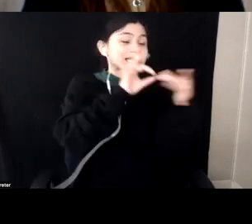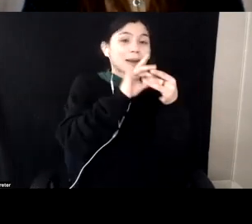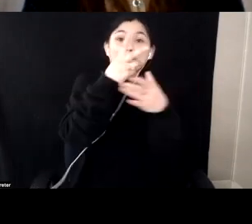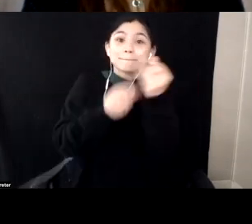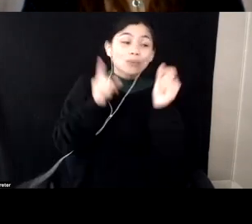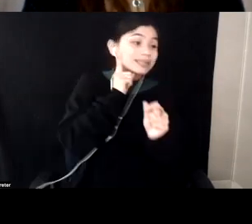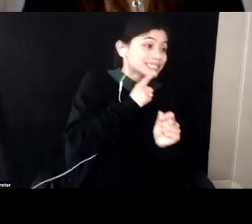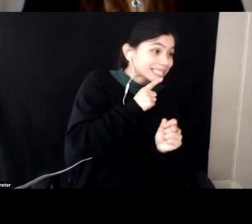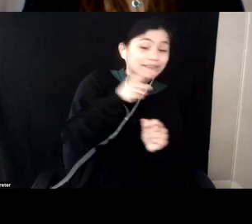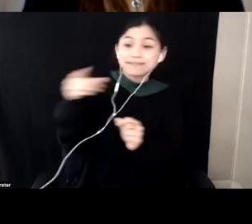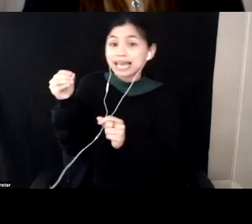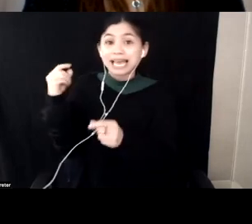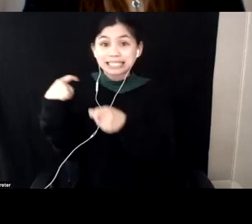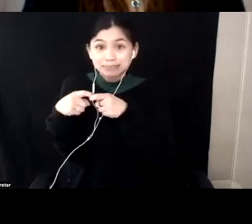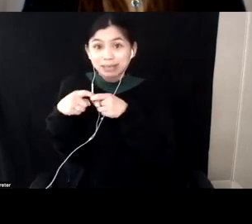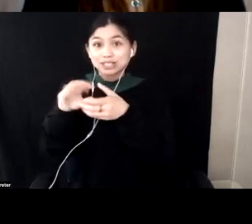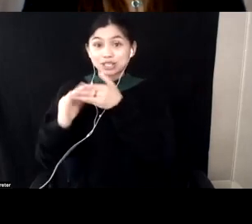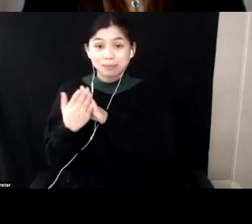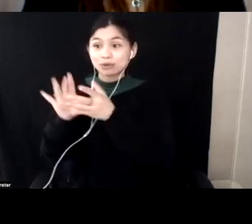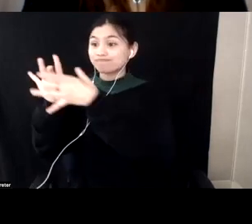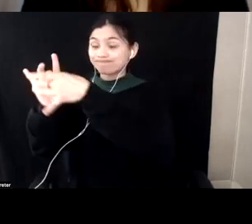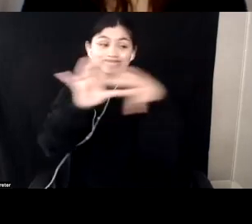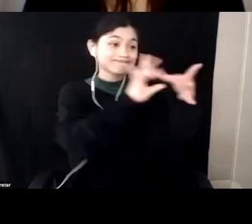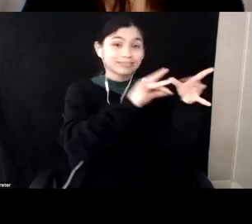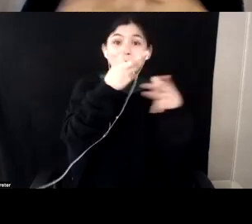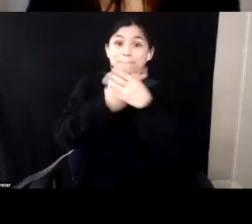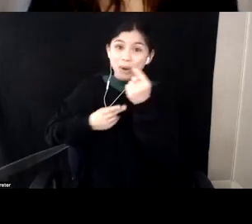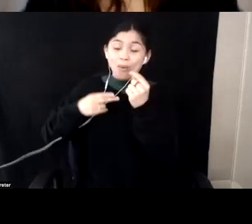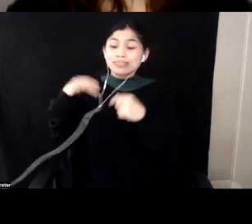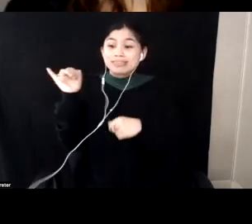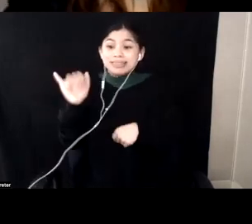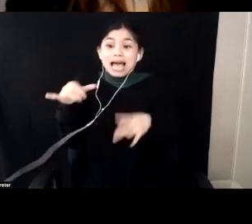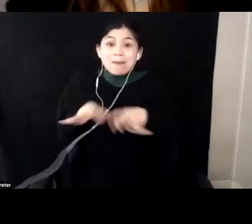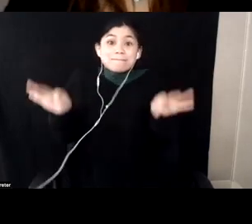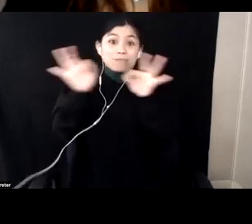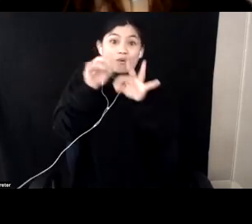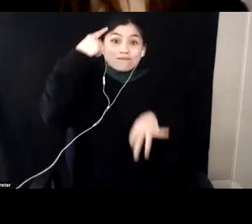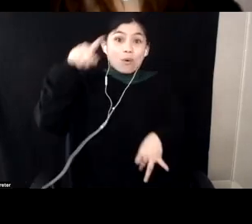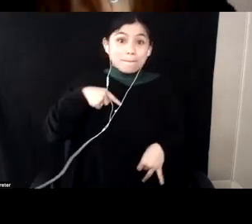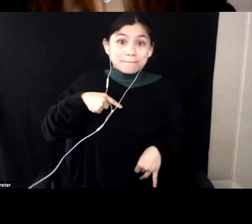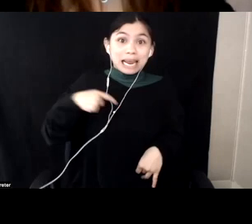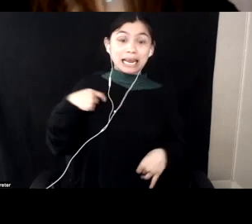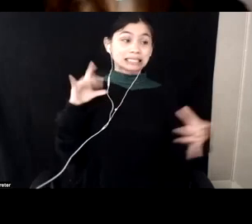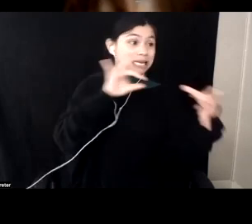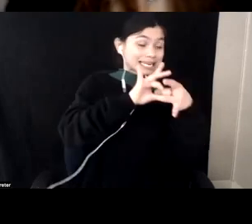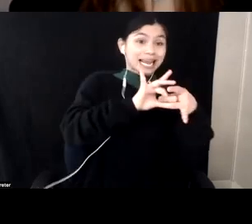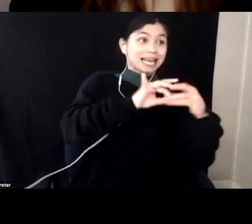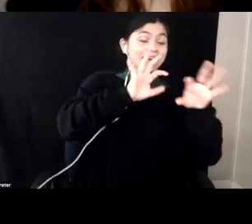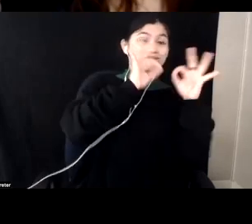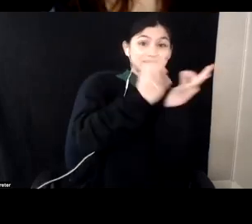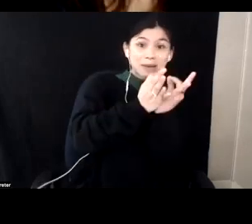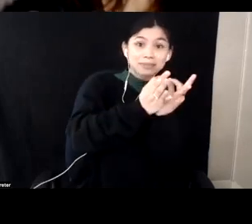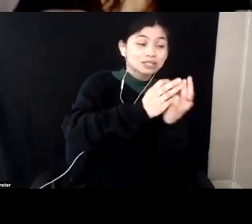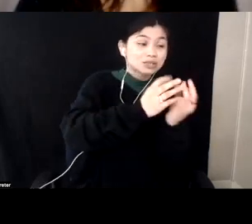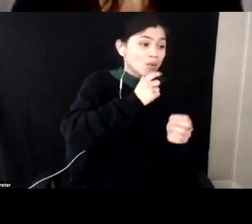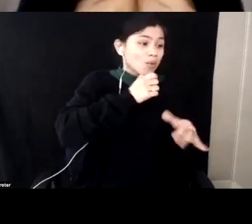That helped me a lot, was being able to connect with other families that were going through the same thing I was,